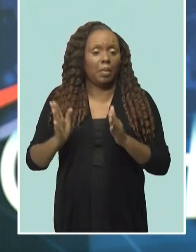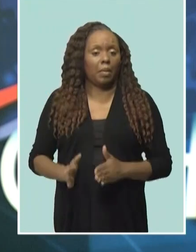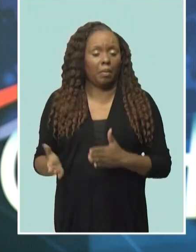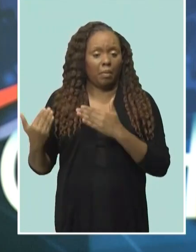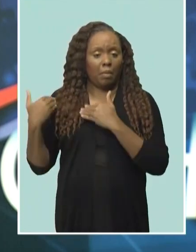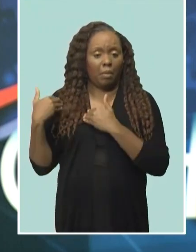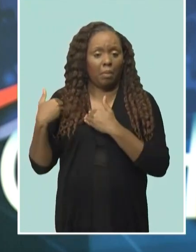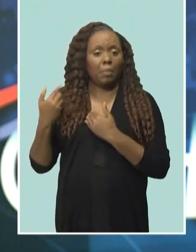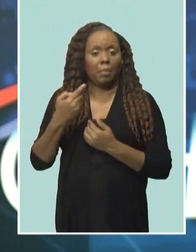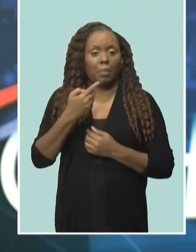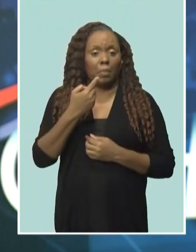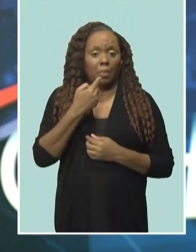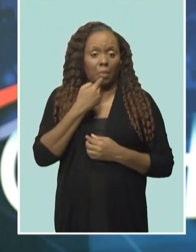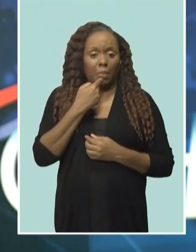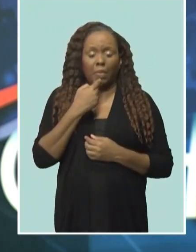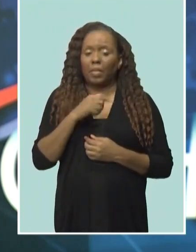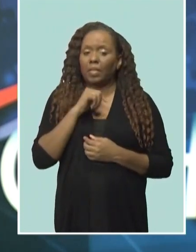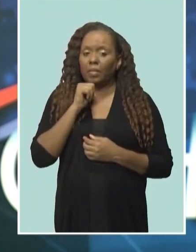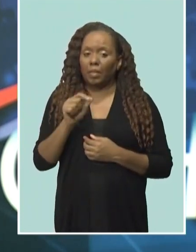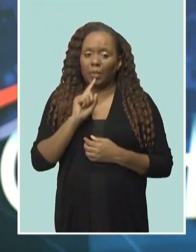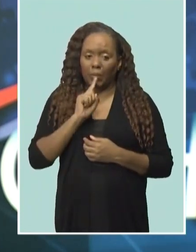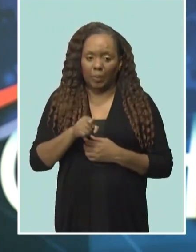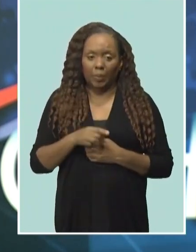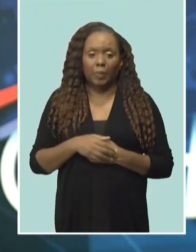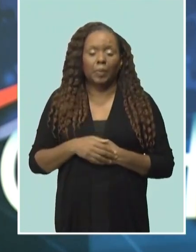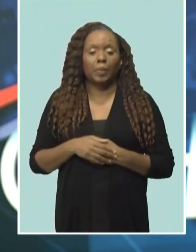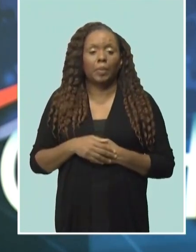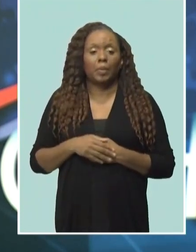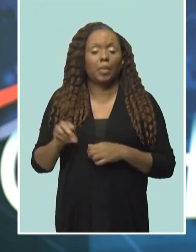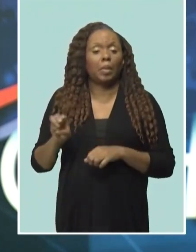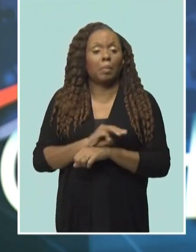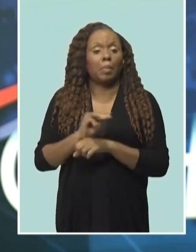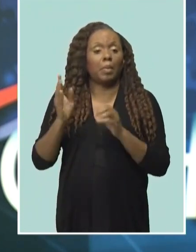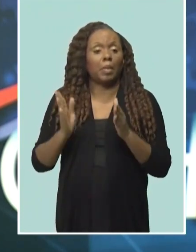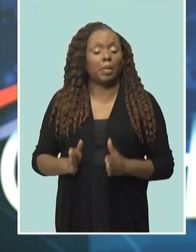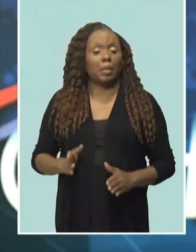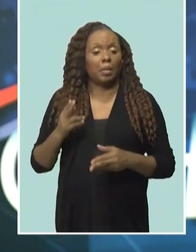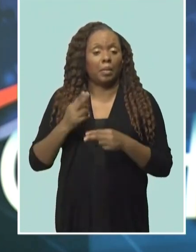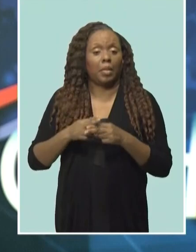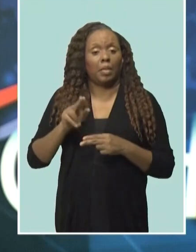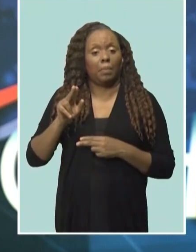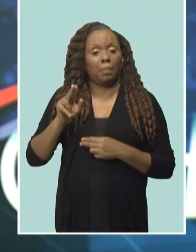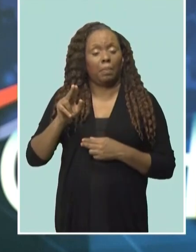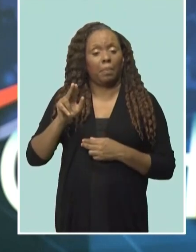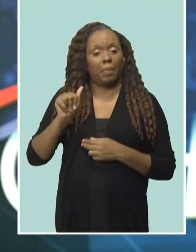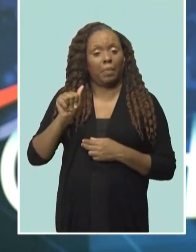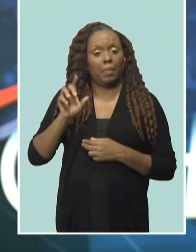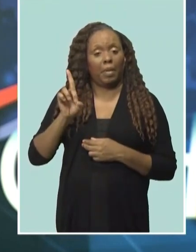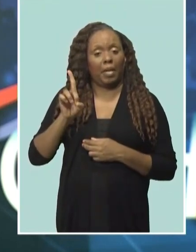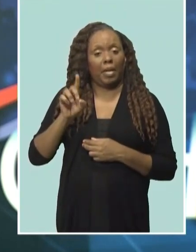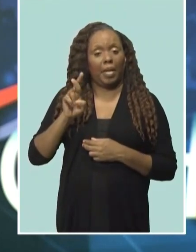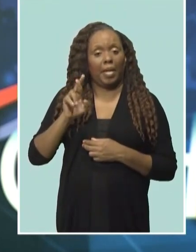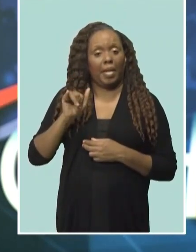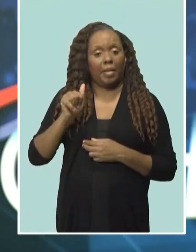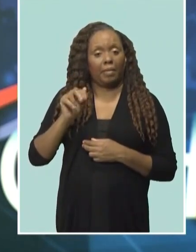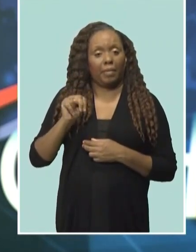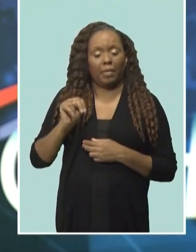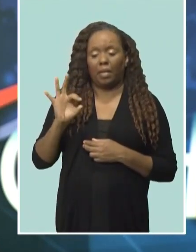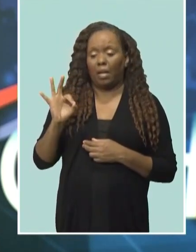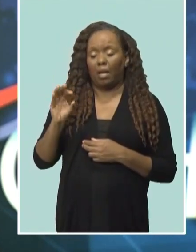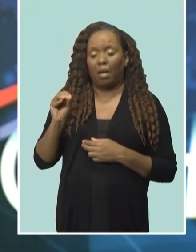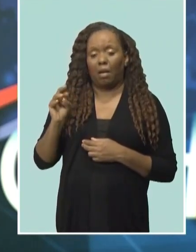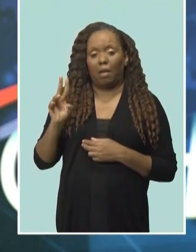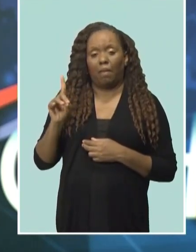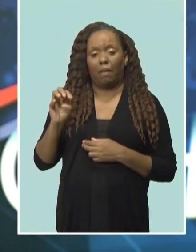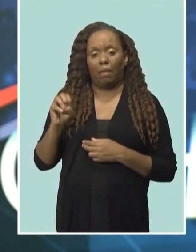Adrian Ford, says that is not the case. He made the comments after meeting with 5 fish processors on island today. He says, as